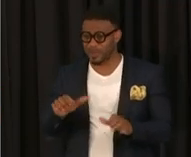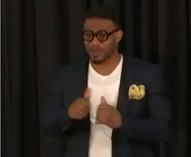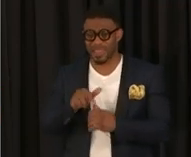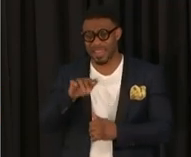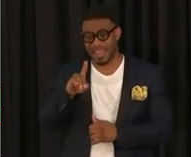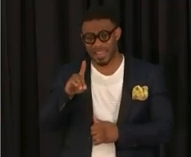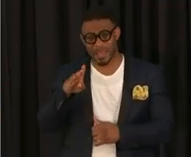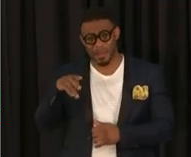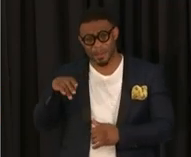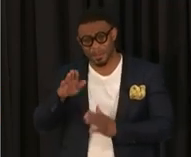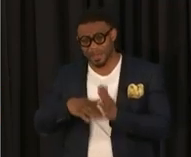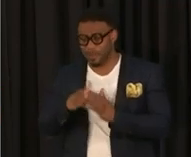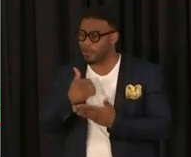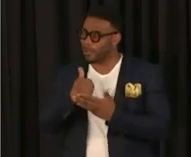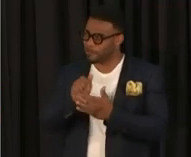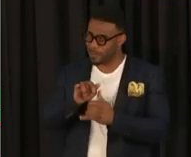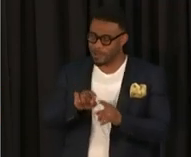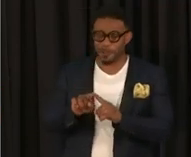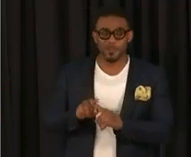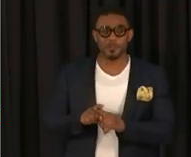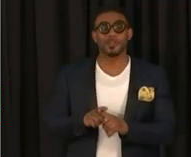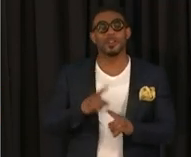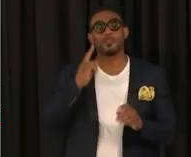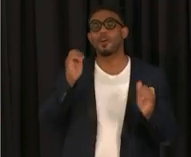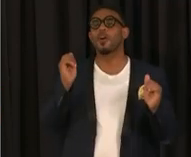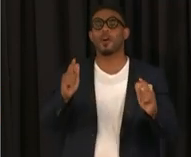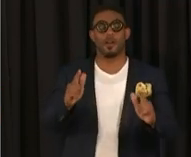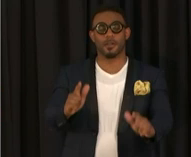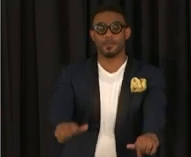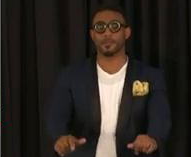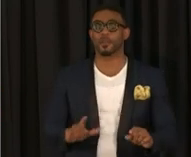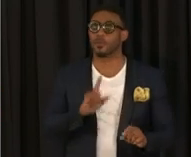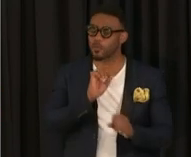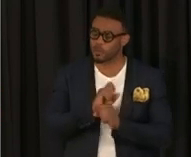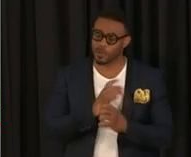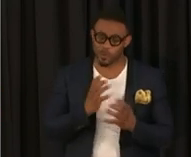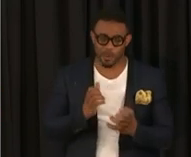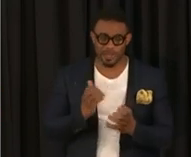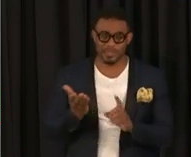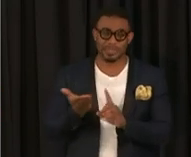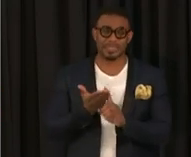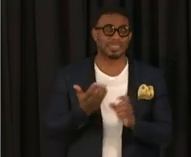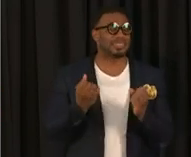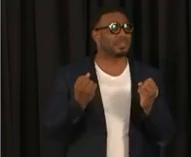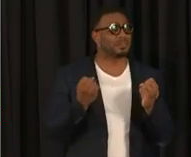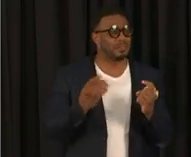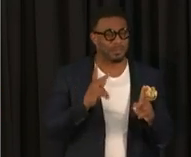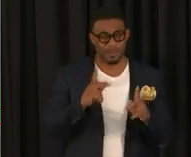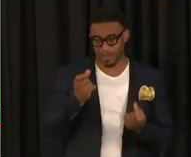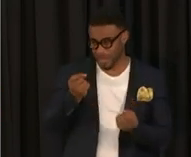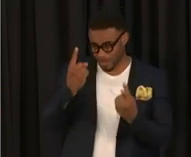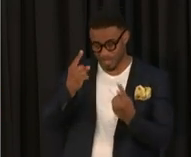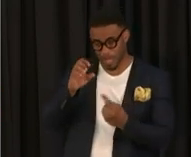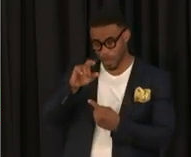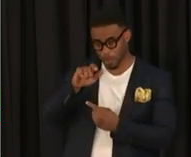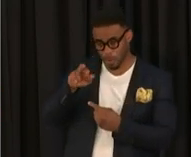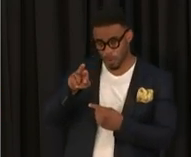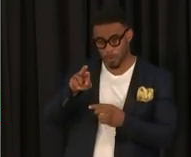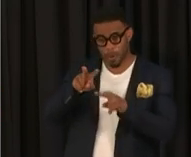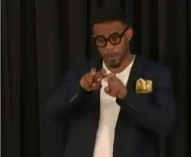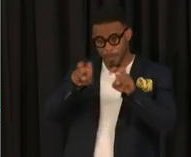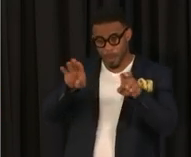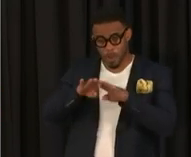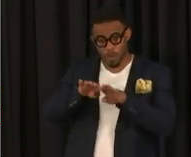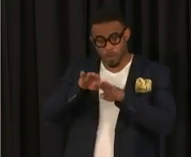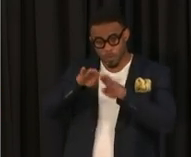has to do with lead paint. We will help you with that. And then solar for all, which we really want to get as many solar panels on roofs everywhere.